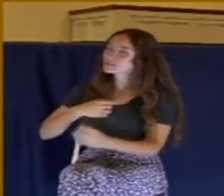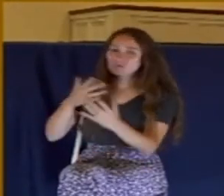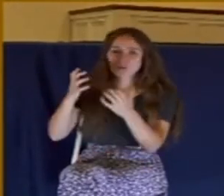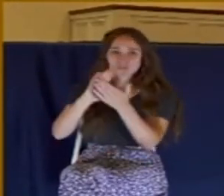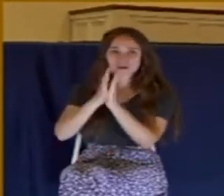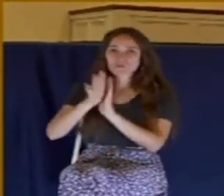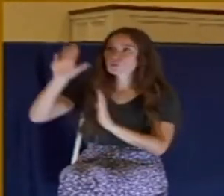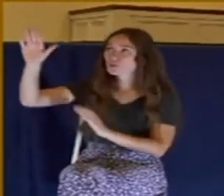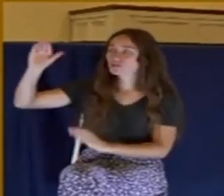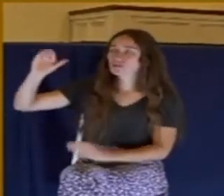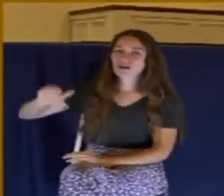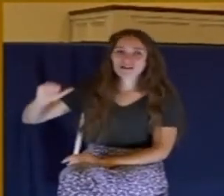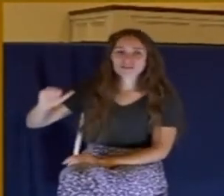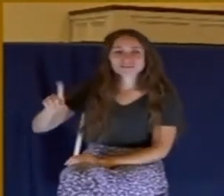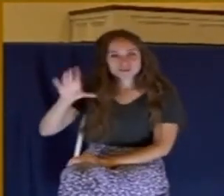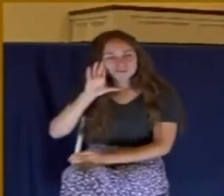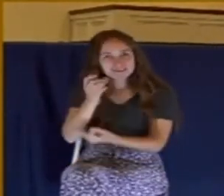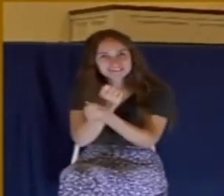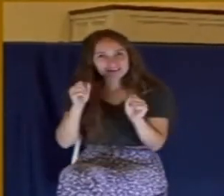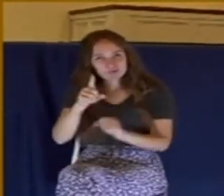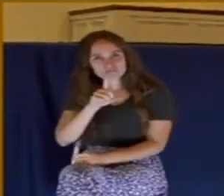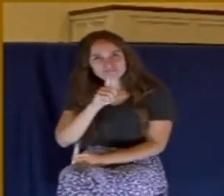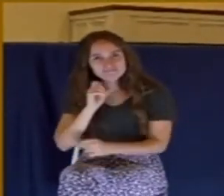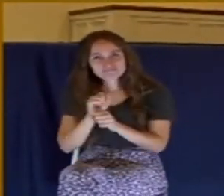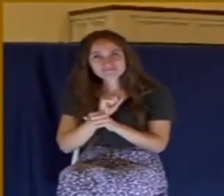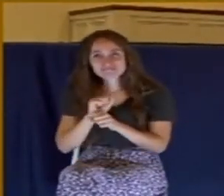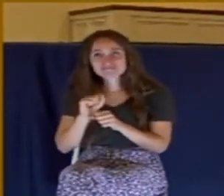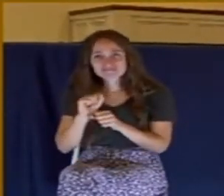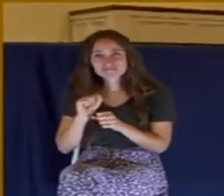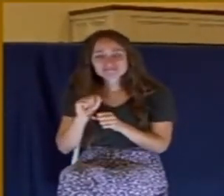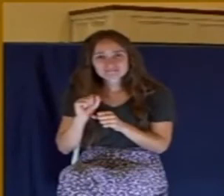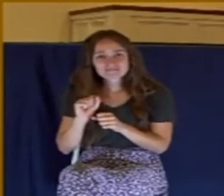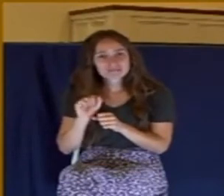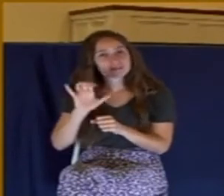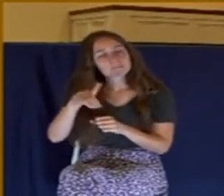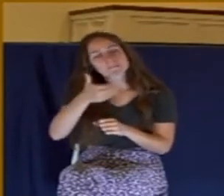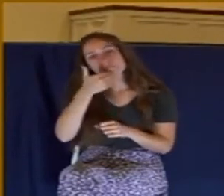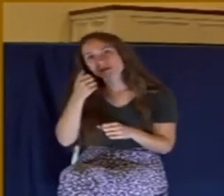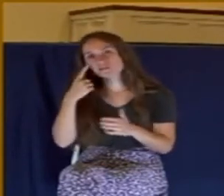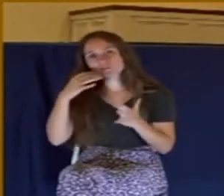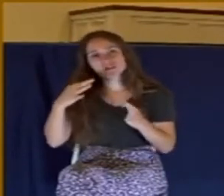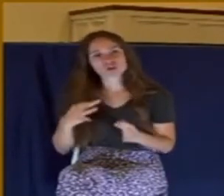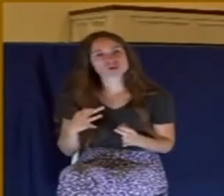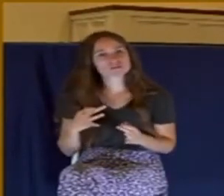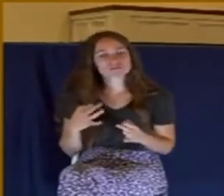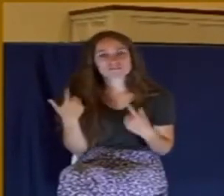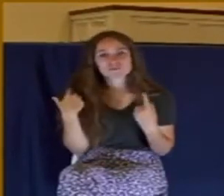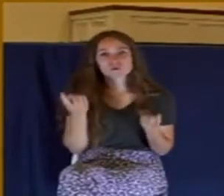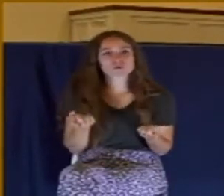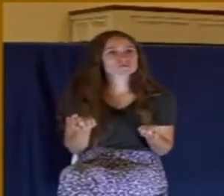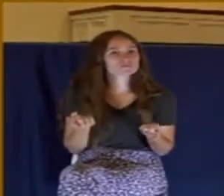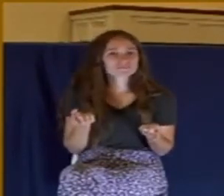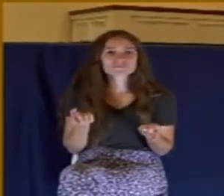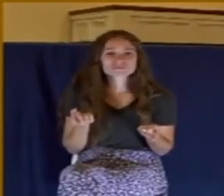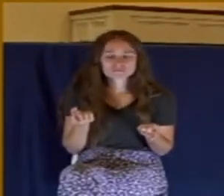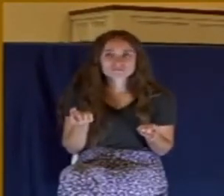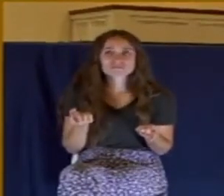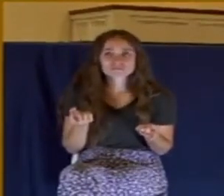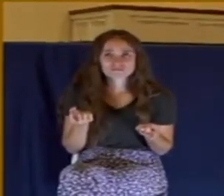child. And he will save you. And that's the greatest decision you could ever make.